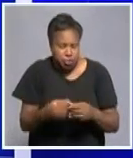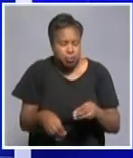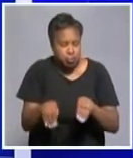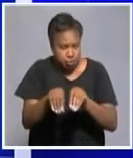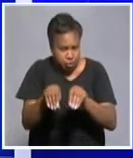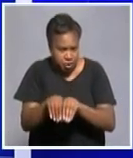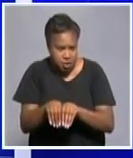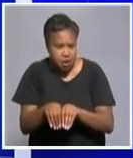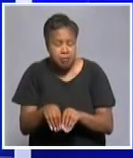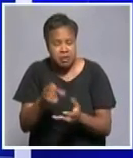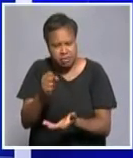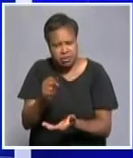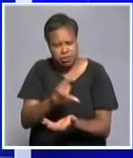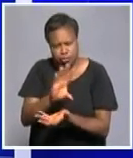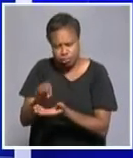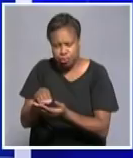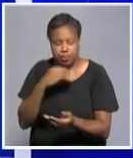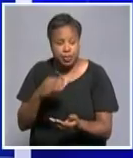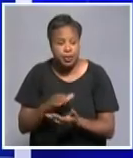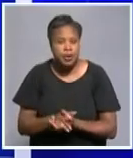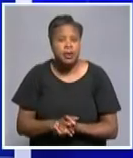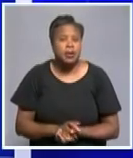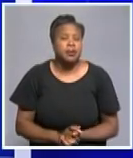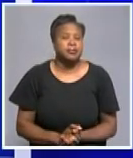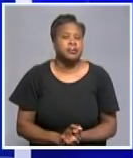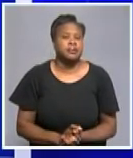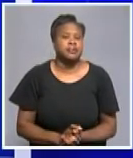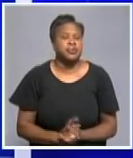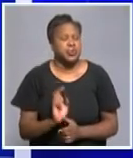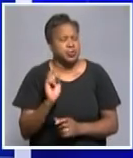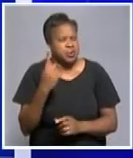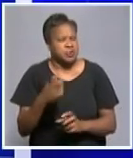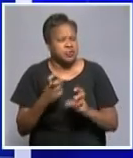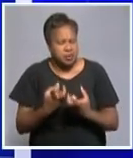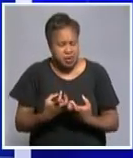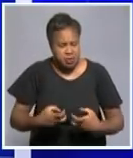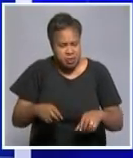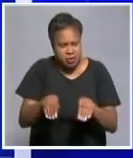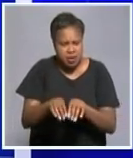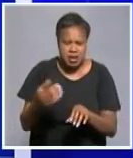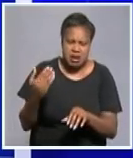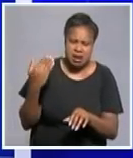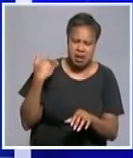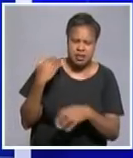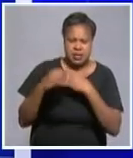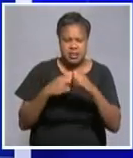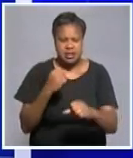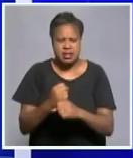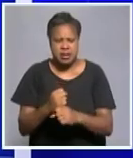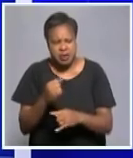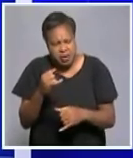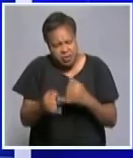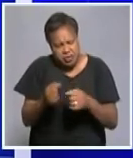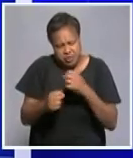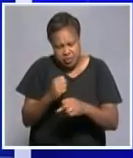given ceiling you may not cover. So at one of the meetings that we had late last year, the